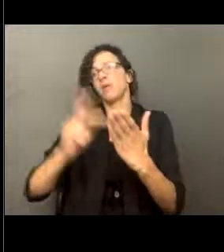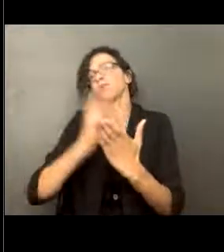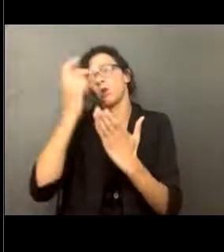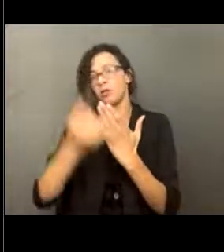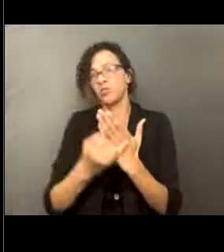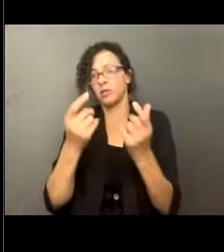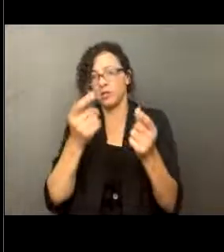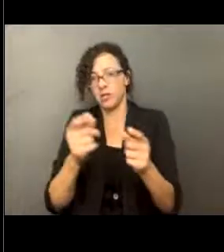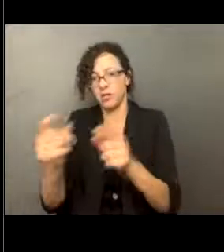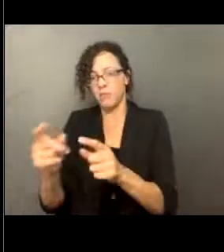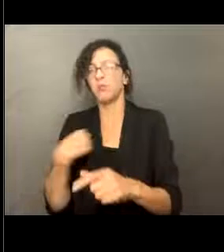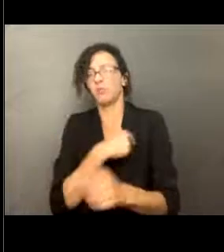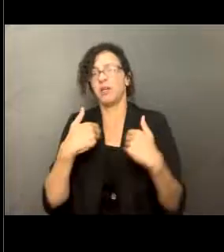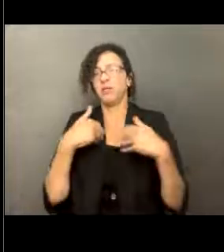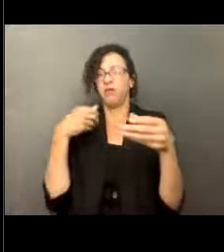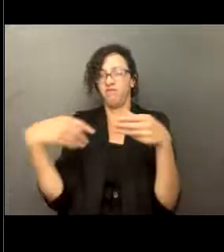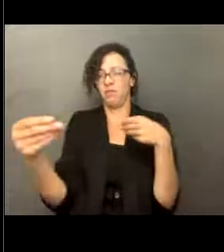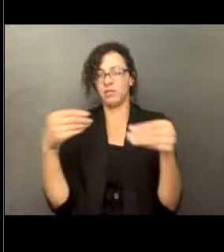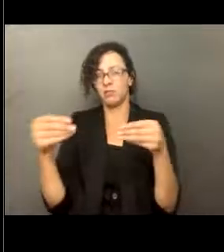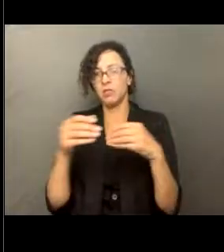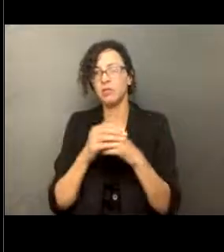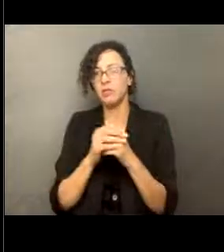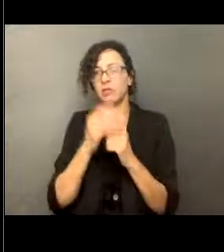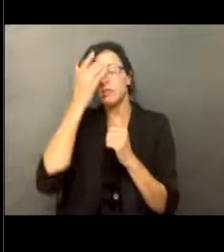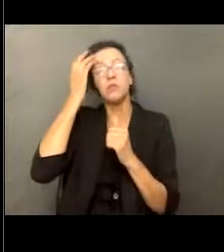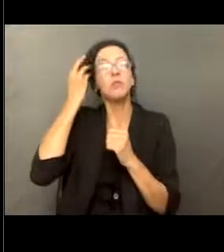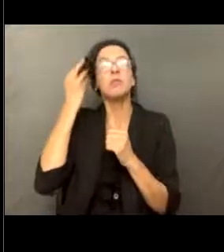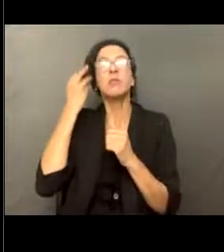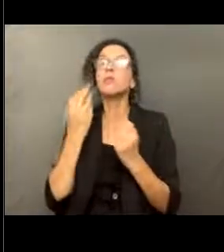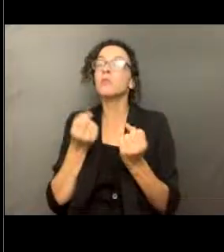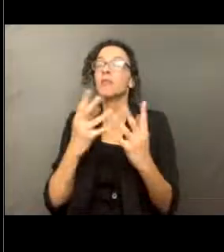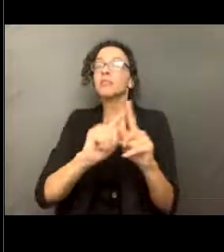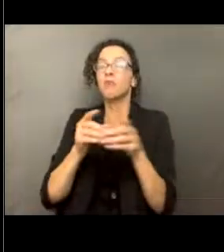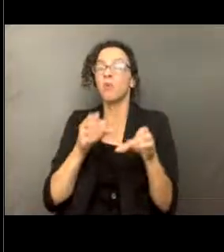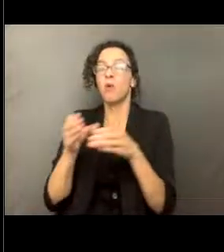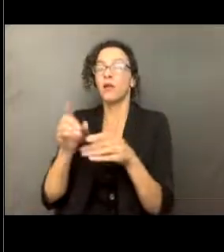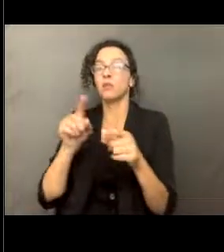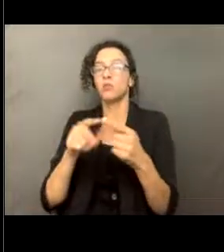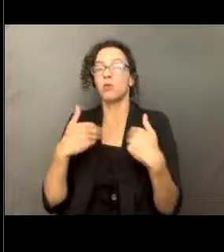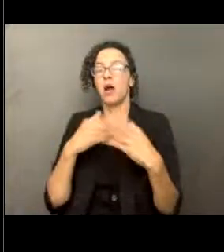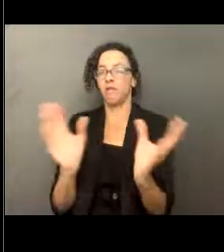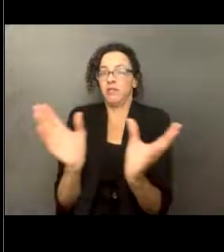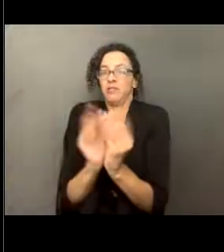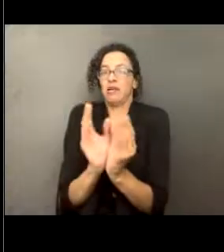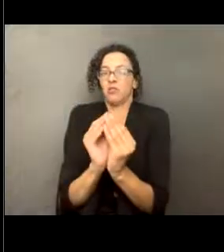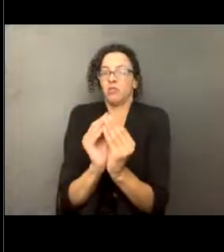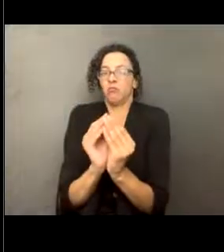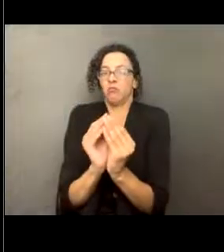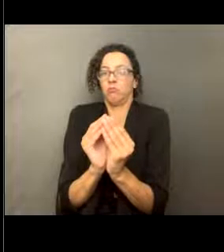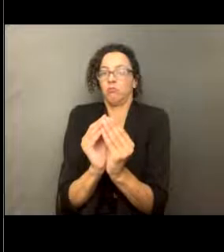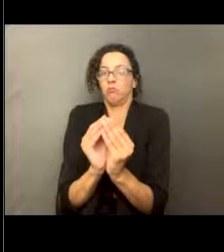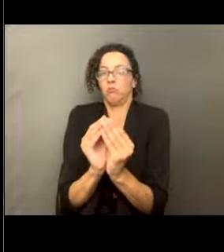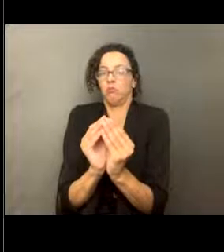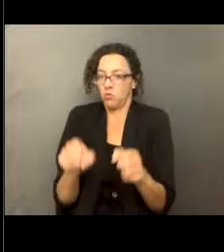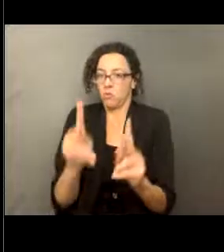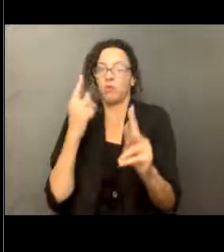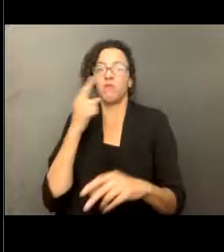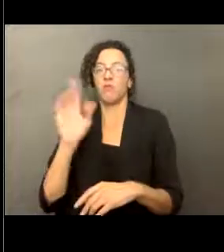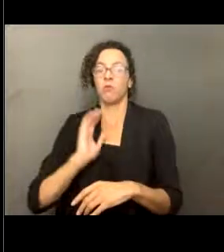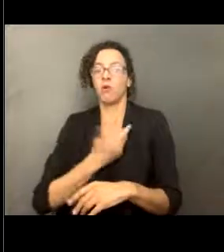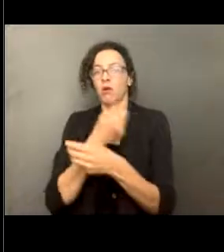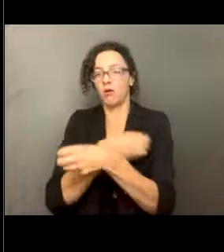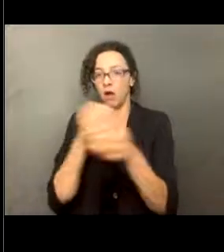ways to do sessions. Because it was set up as a listening session, it was an opportunity for our offices, our agencies to hear community and give